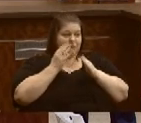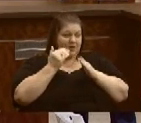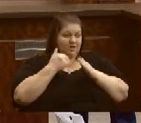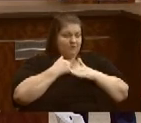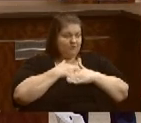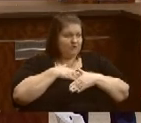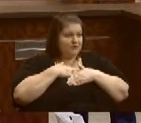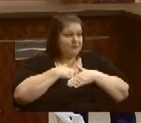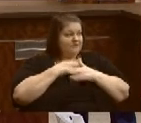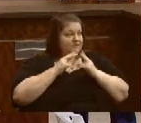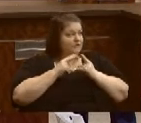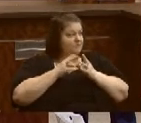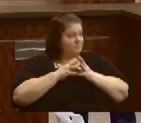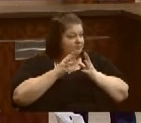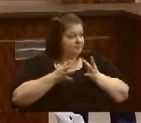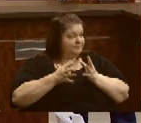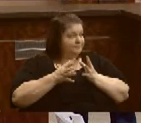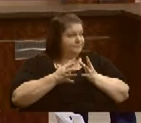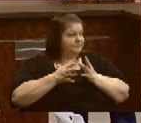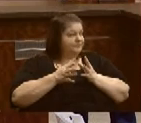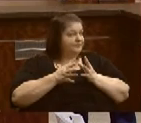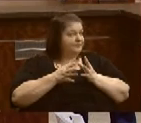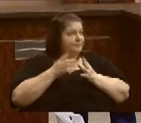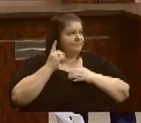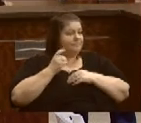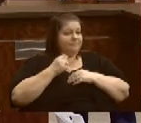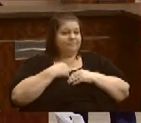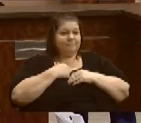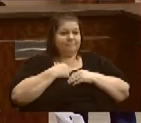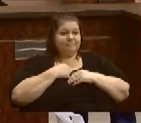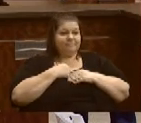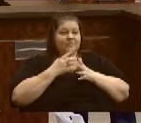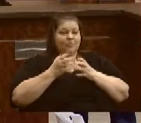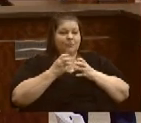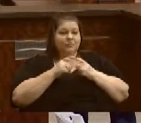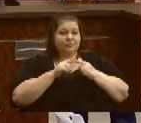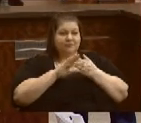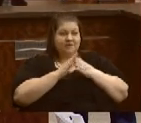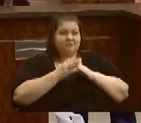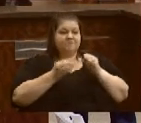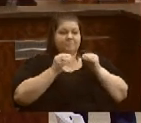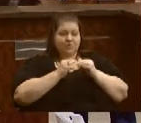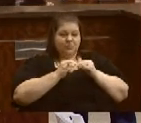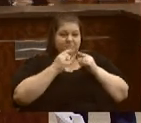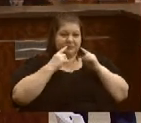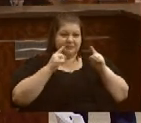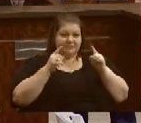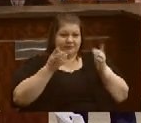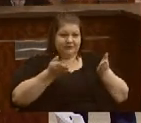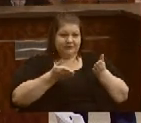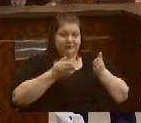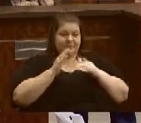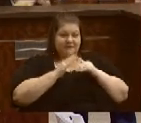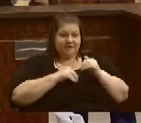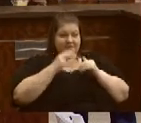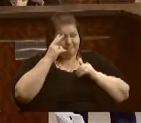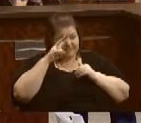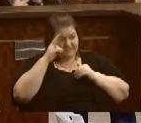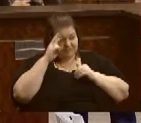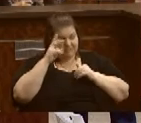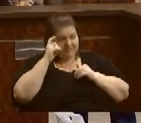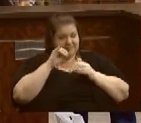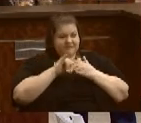very much, because I was more successful in this country than I could have been in Mexico because of the